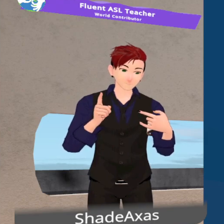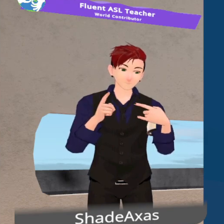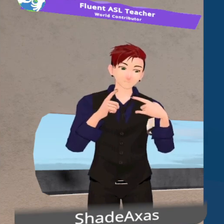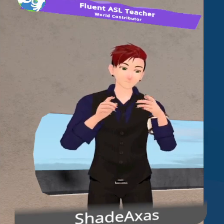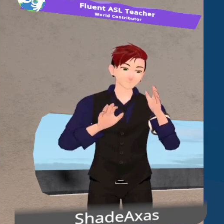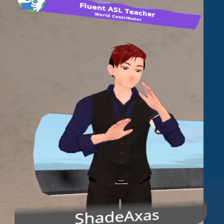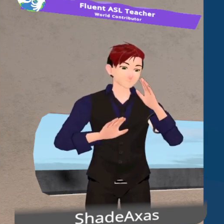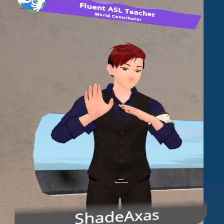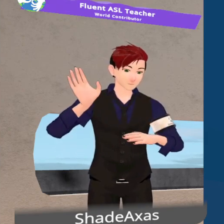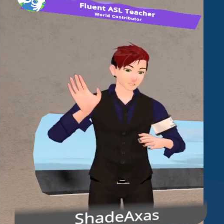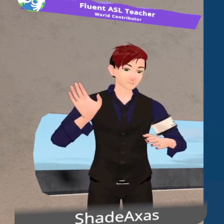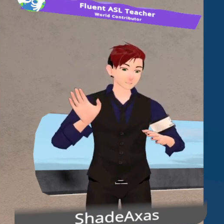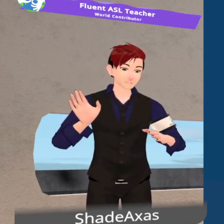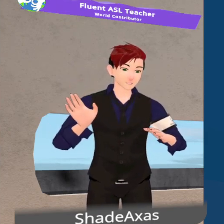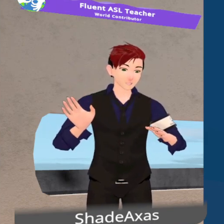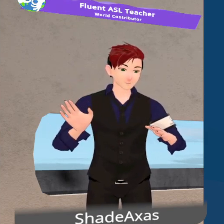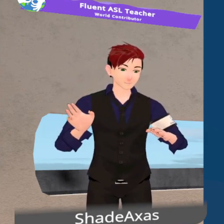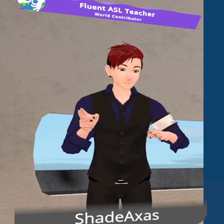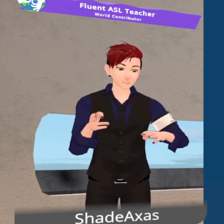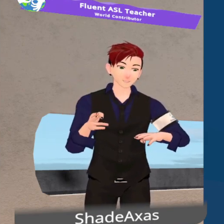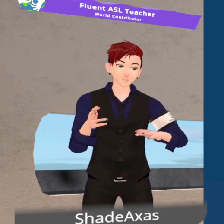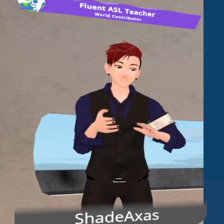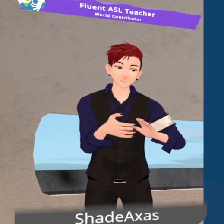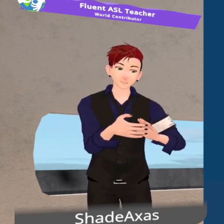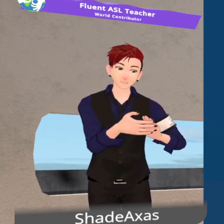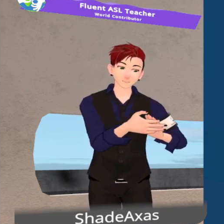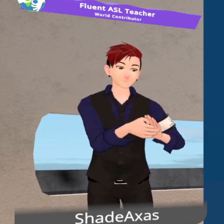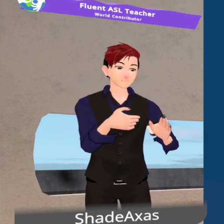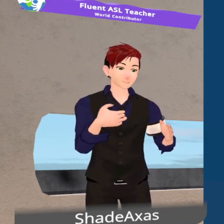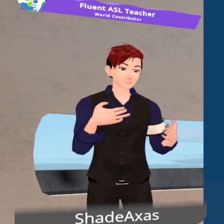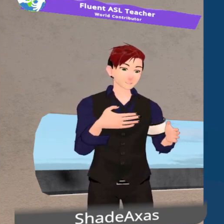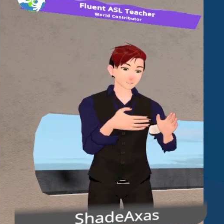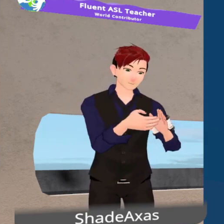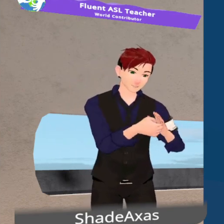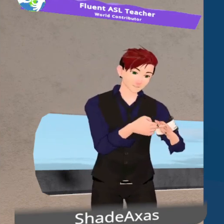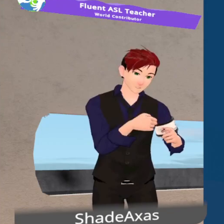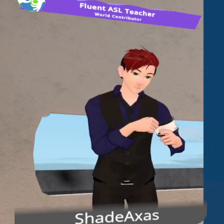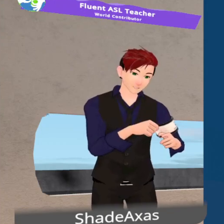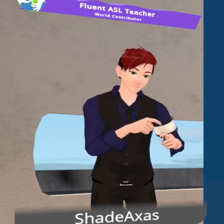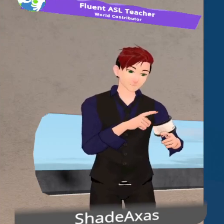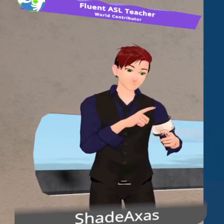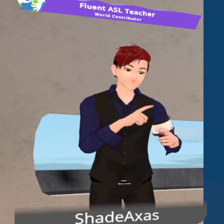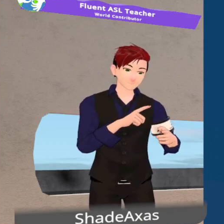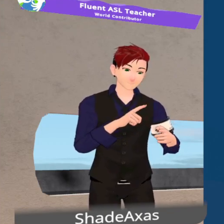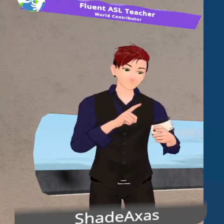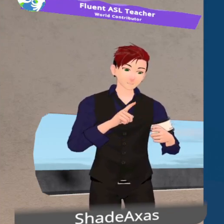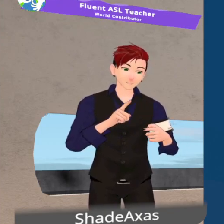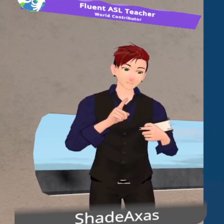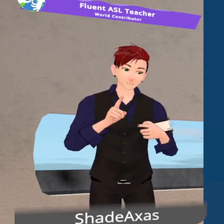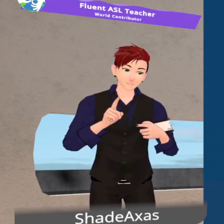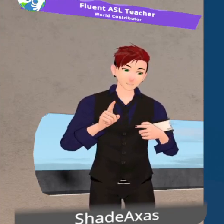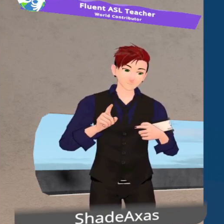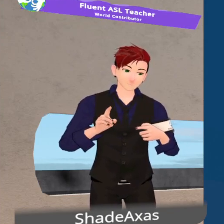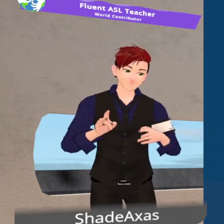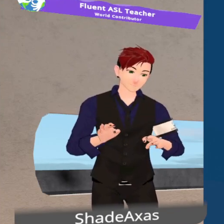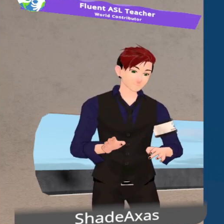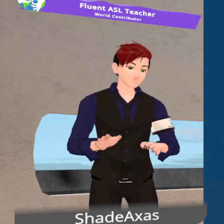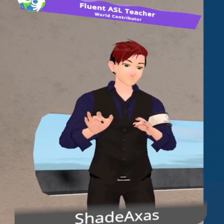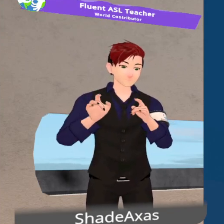to finally take off and use the skills I had being fluent